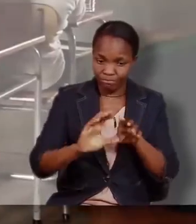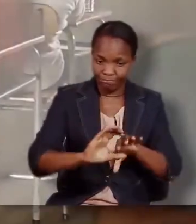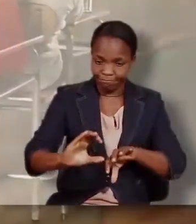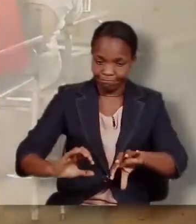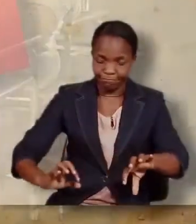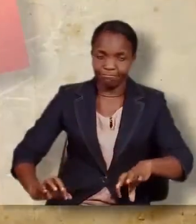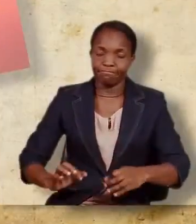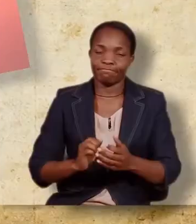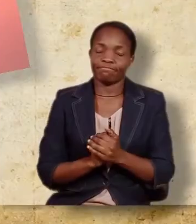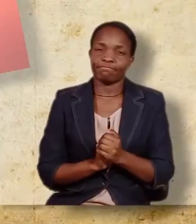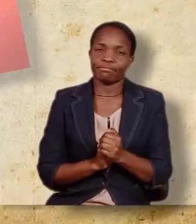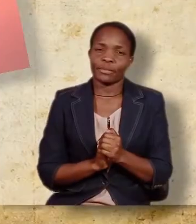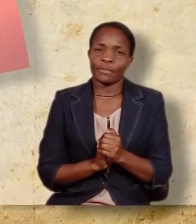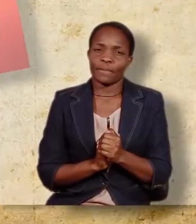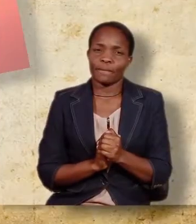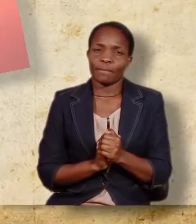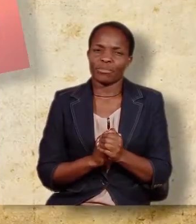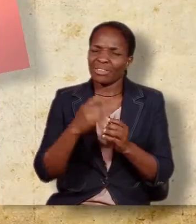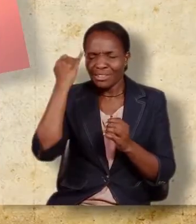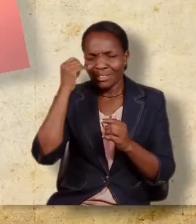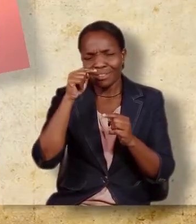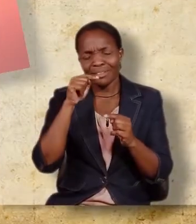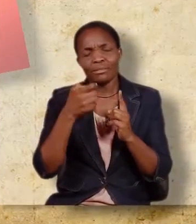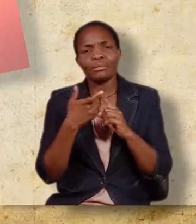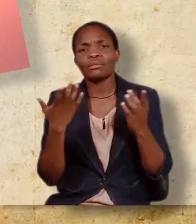But where did this idea come from?